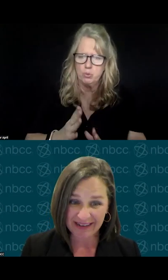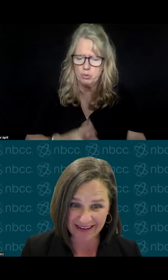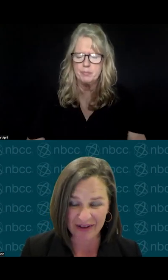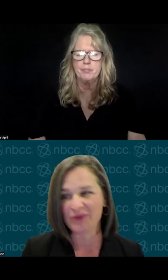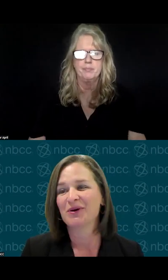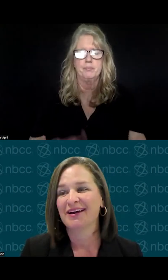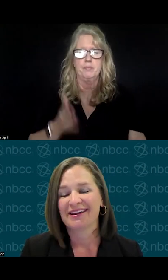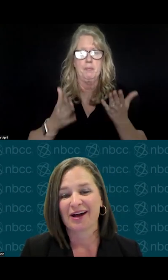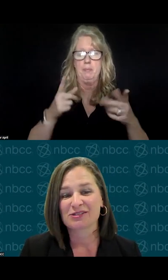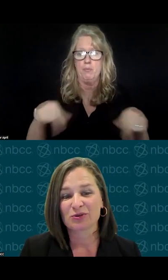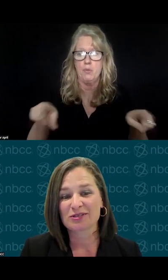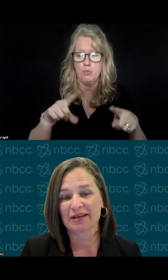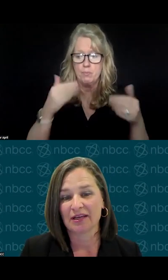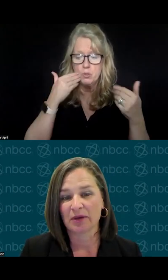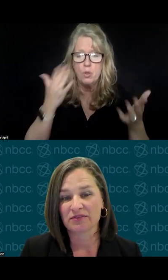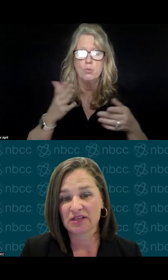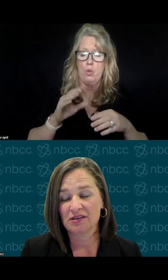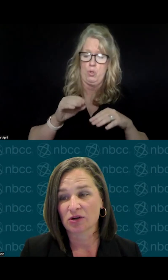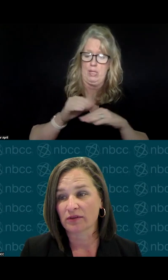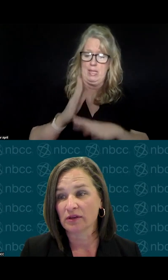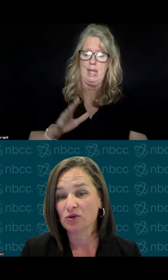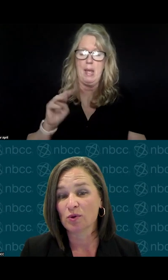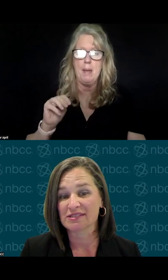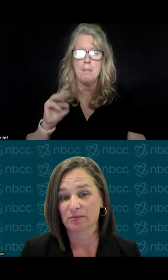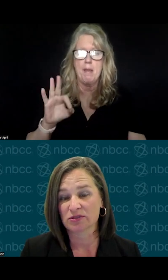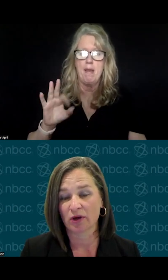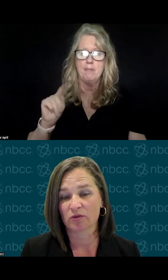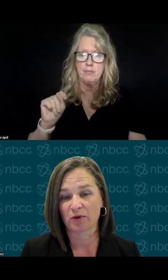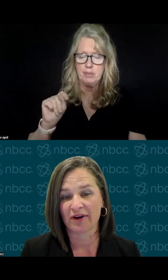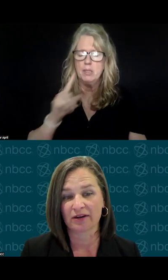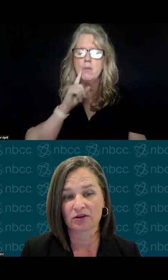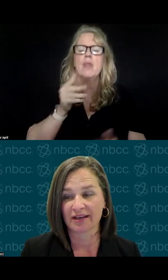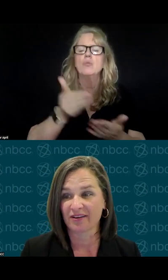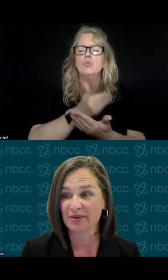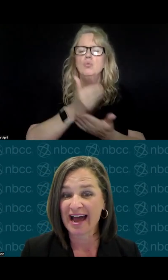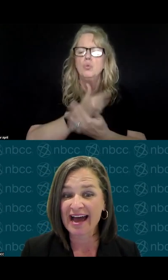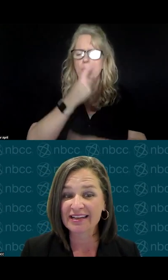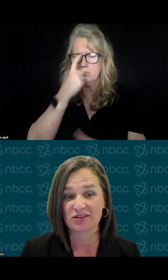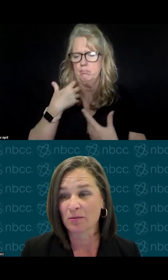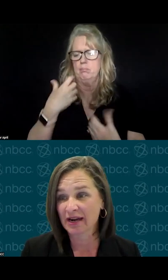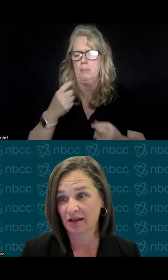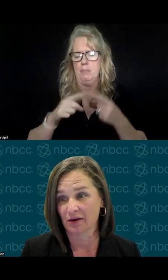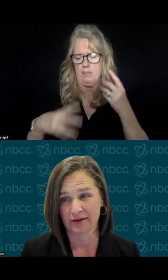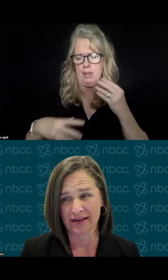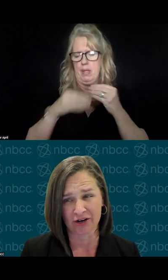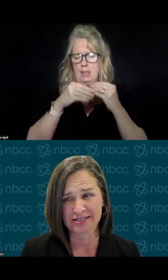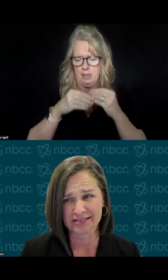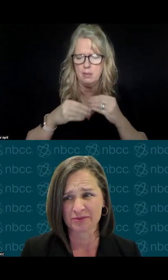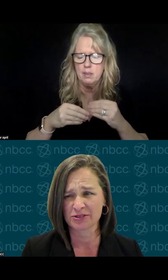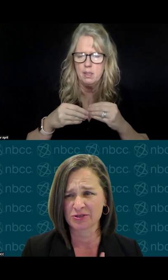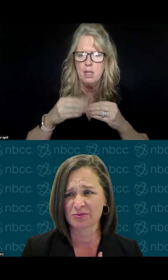may not know, counselors and MFTs are the newest mental health providers that have been added to the